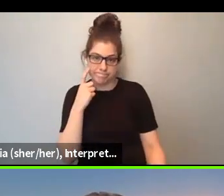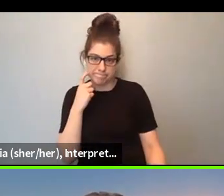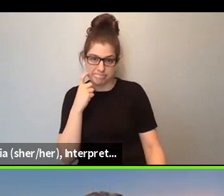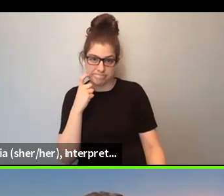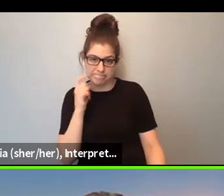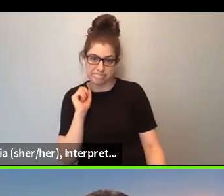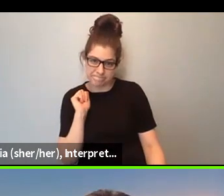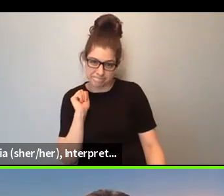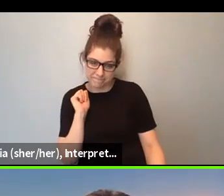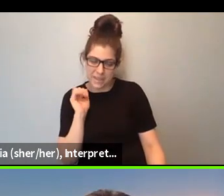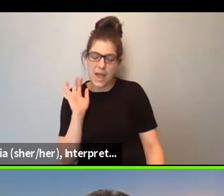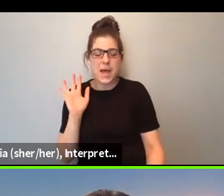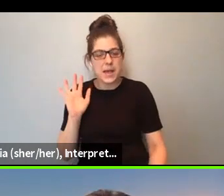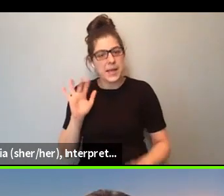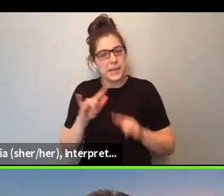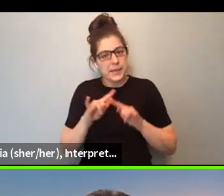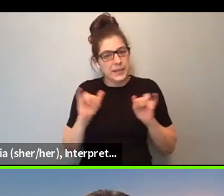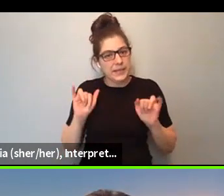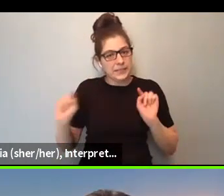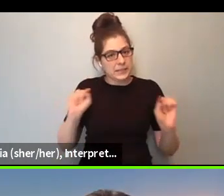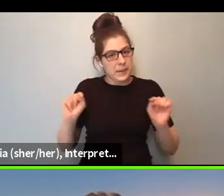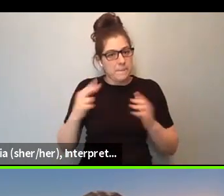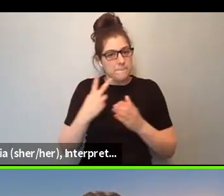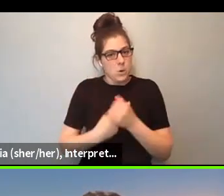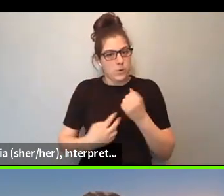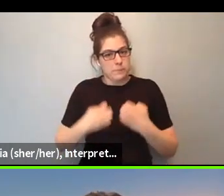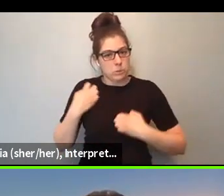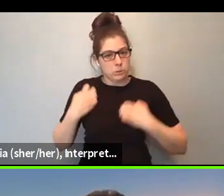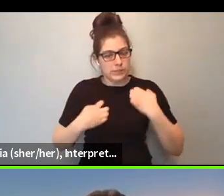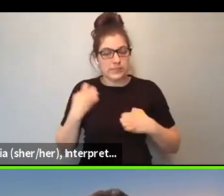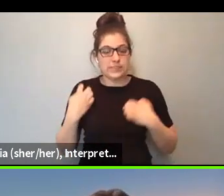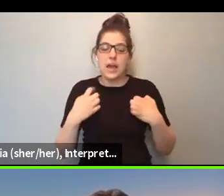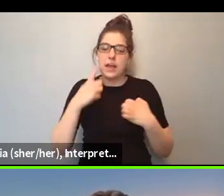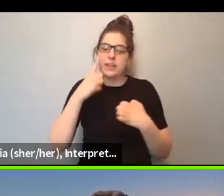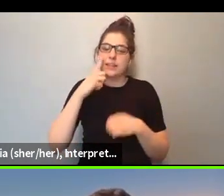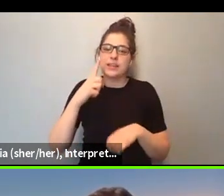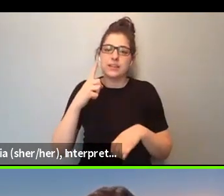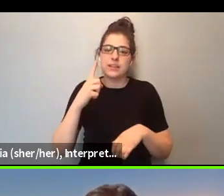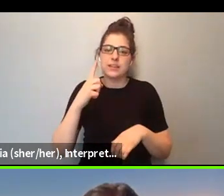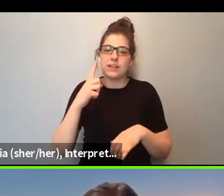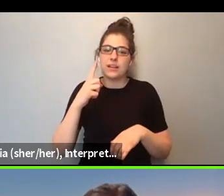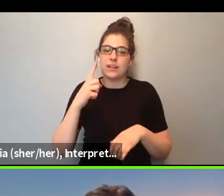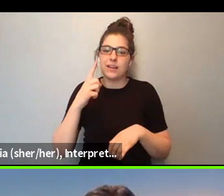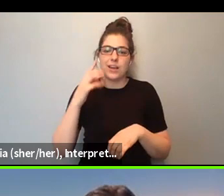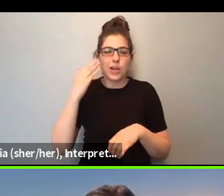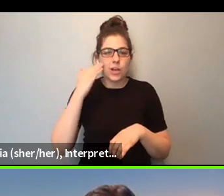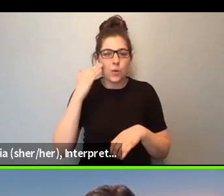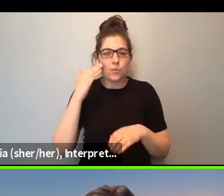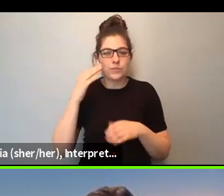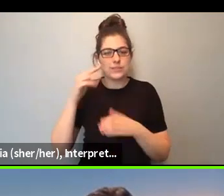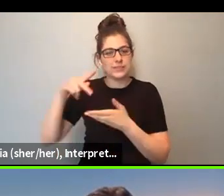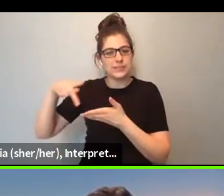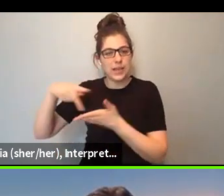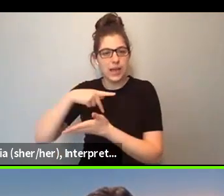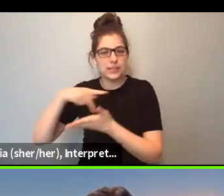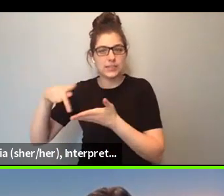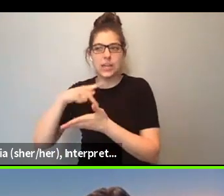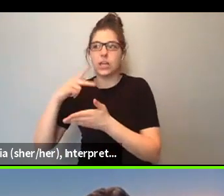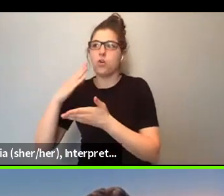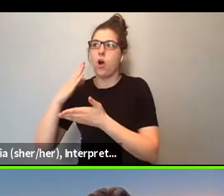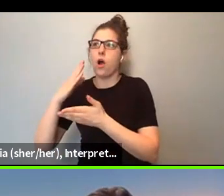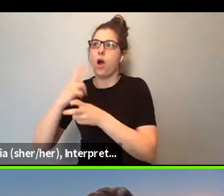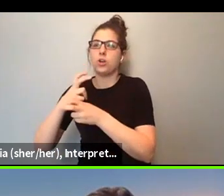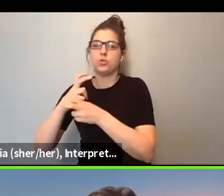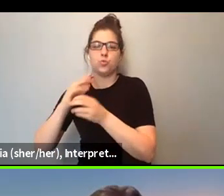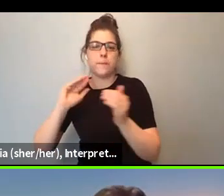I think it's really hard. It's hard for us to talk across the divisions in the dance field, and because